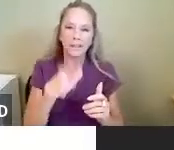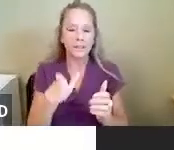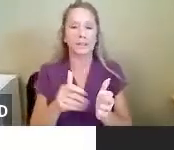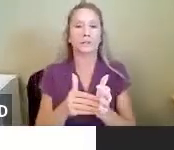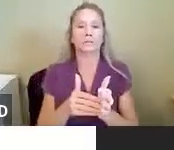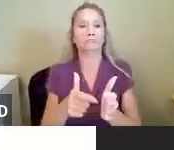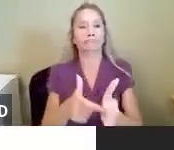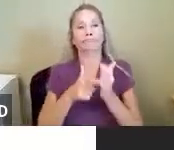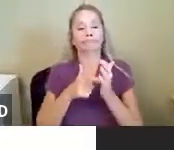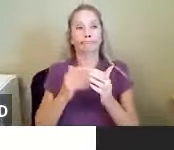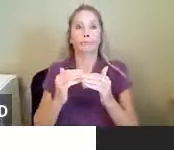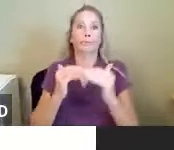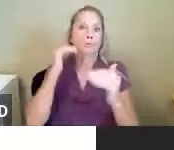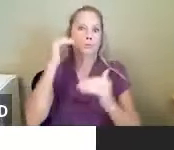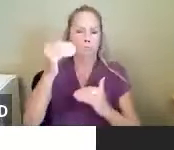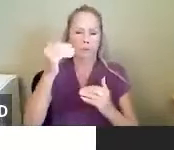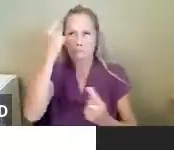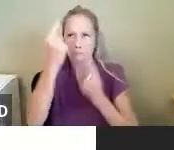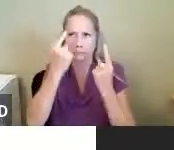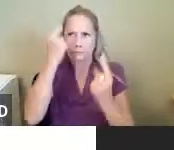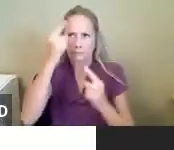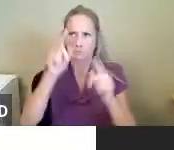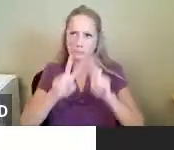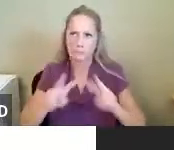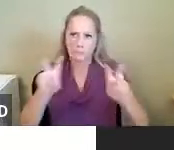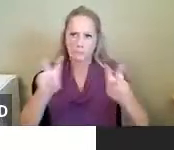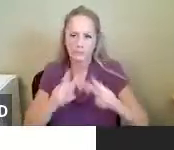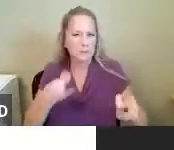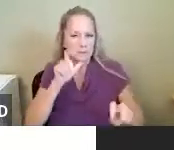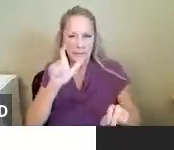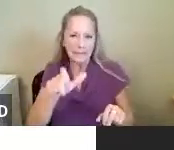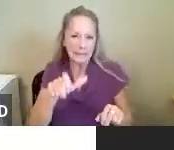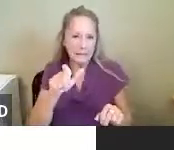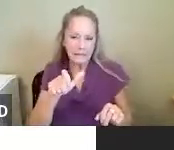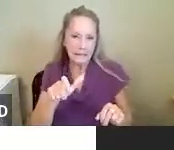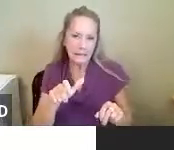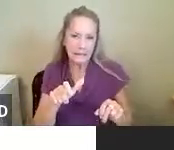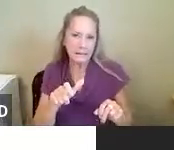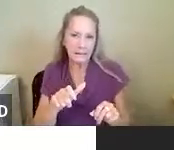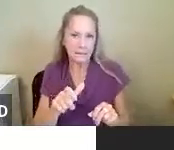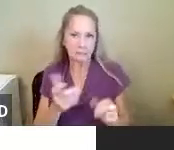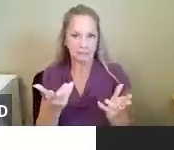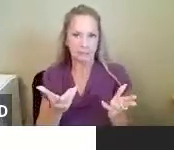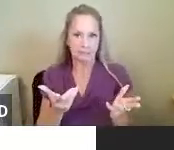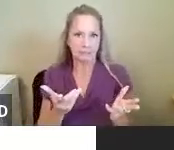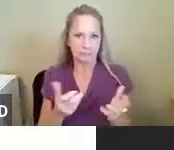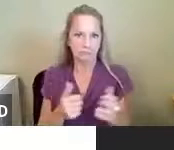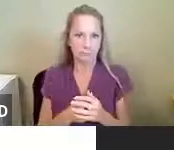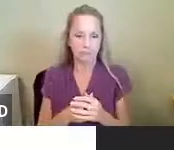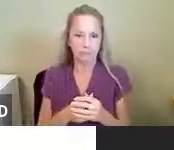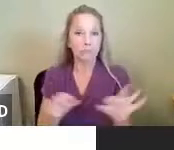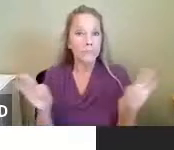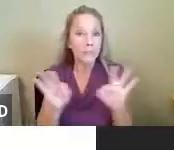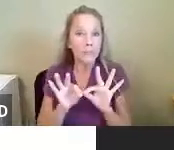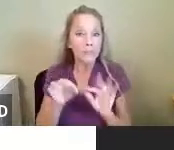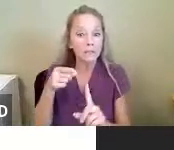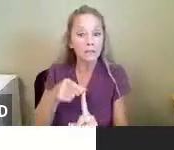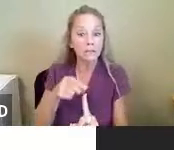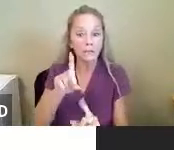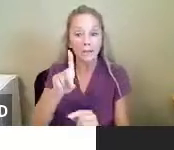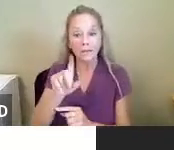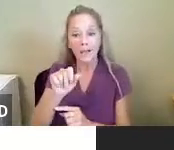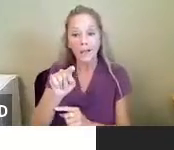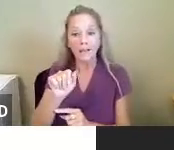can try to explain anything. So, key being is just the data is the